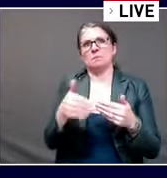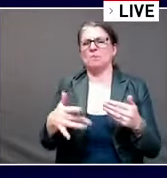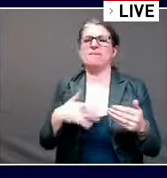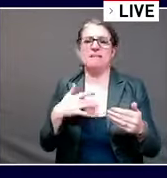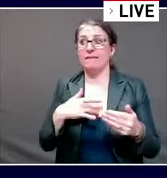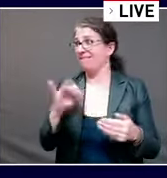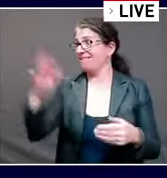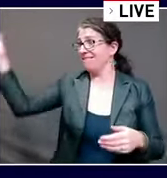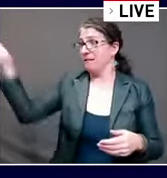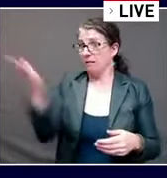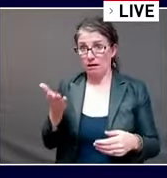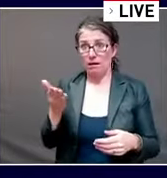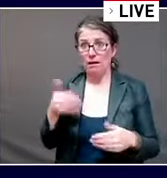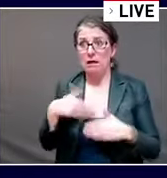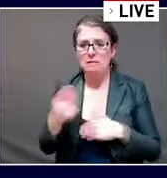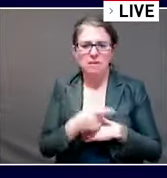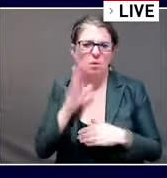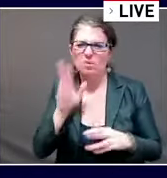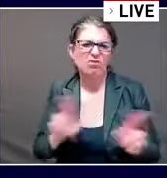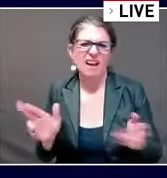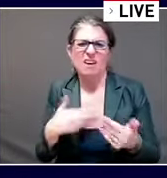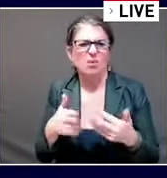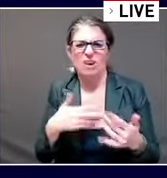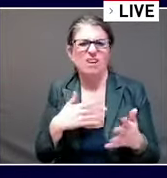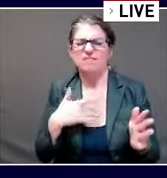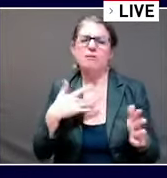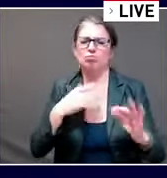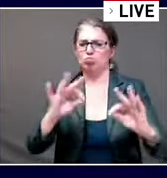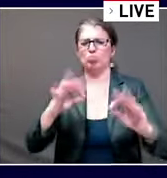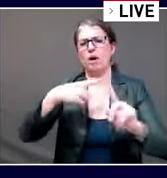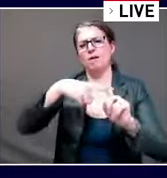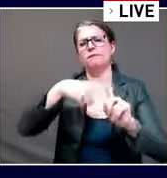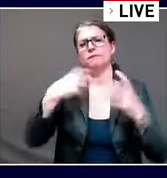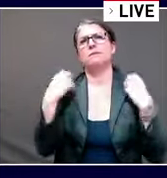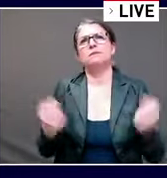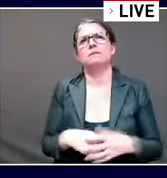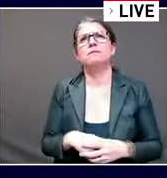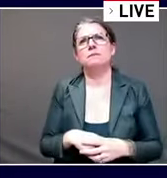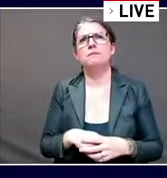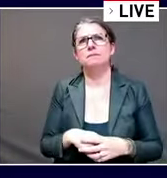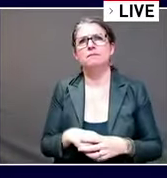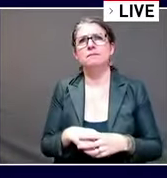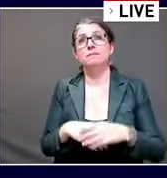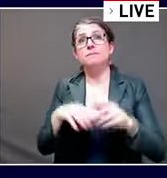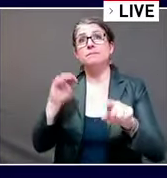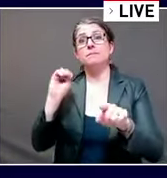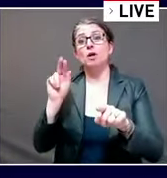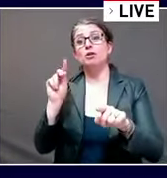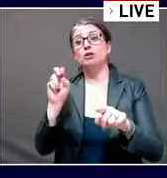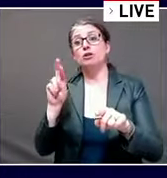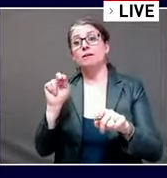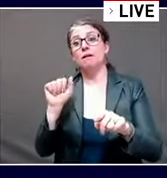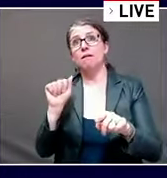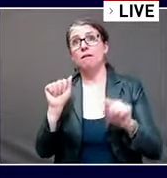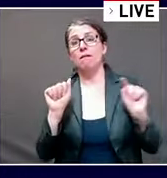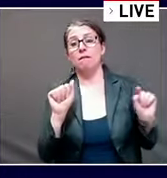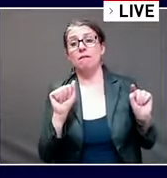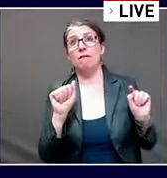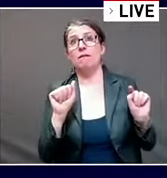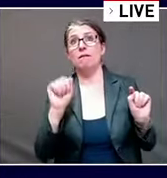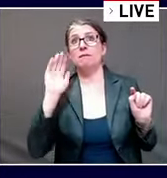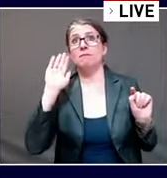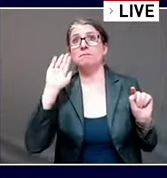Moderna candidate is that it'll increase equity because it can be transported to parts of the state that are more lacking in cold